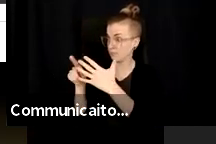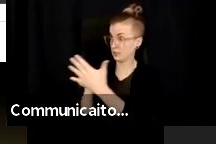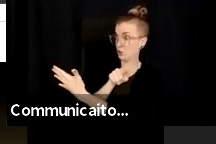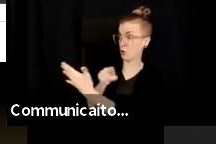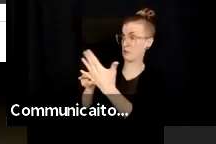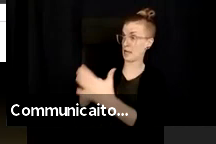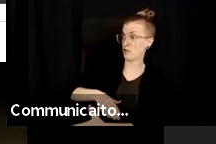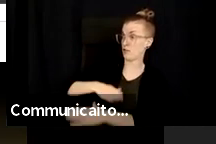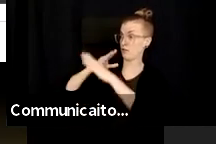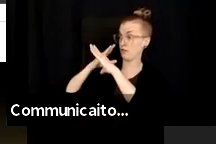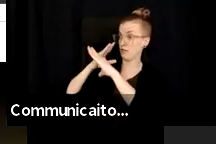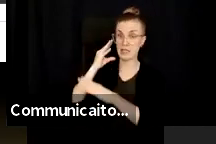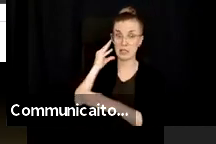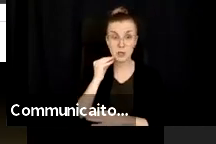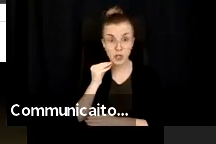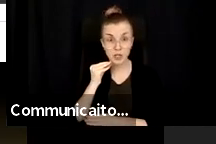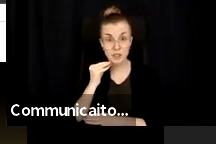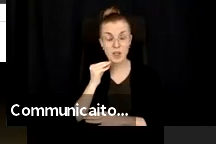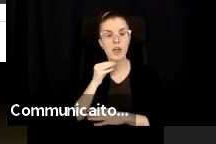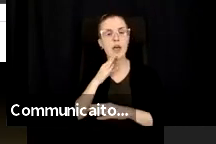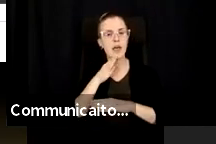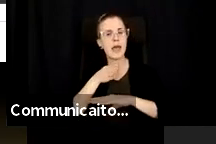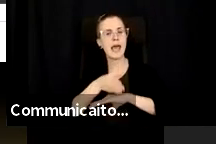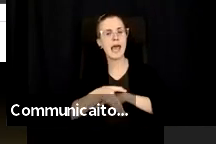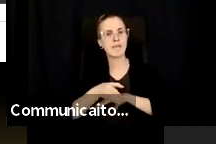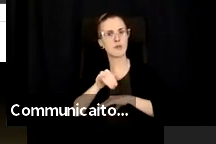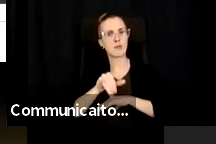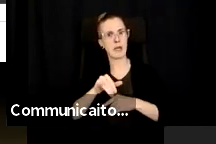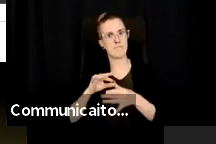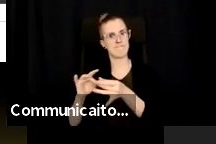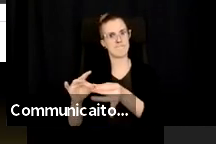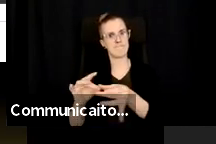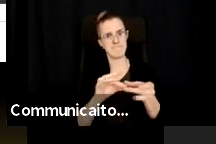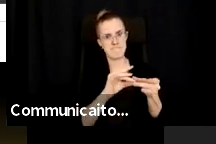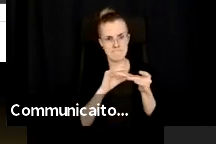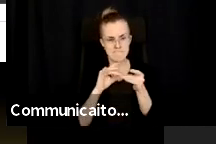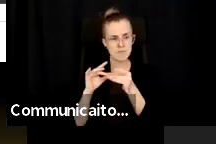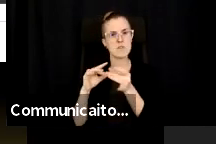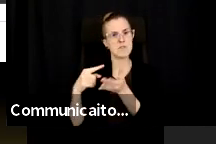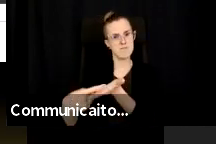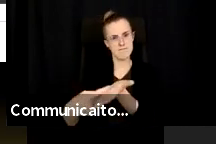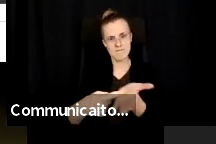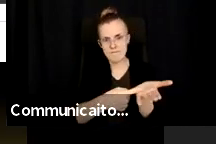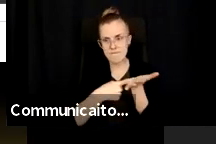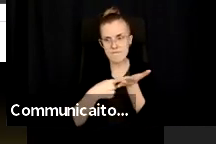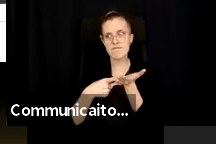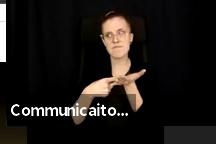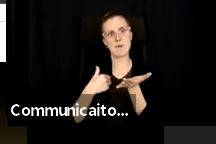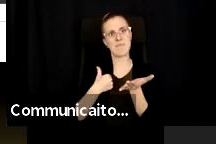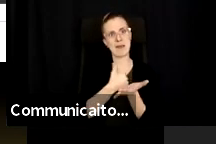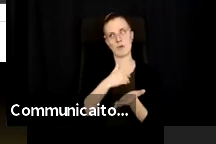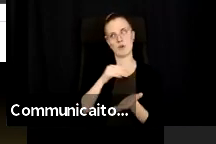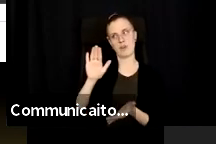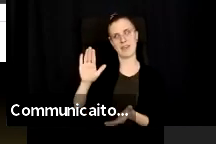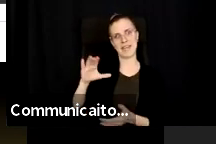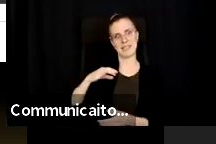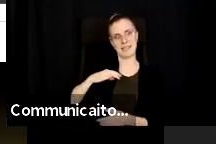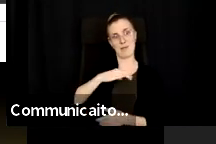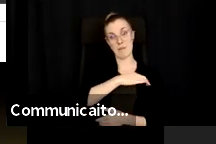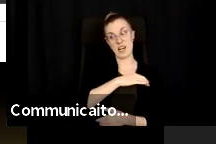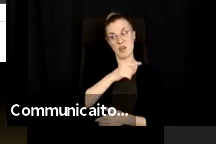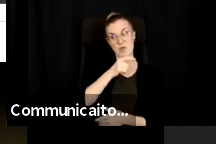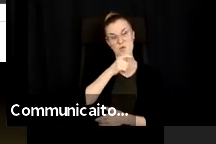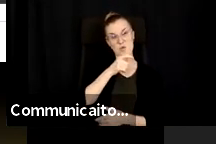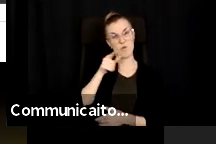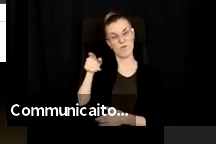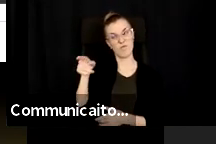Brooks flipped. Members of his committee who were against the ADA saw his